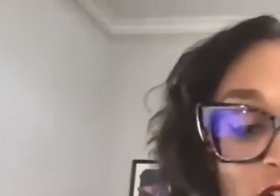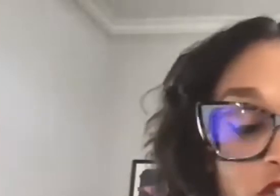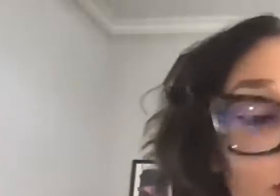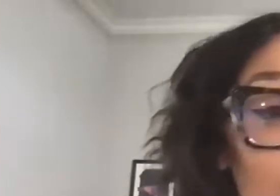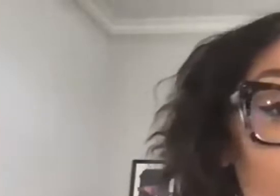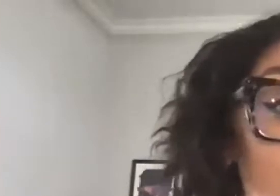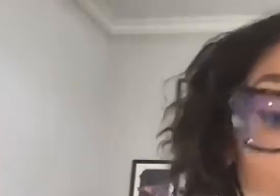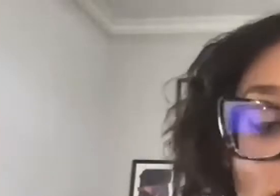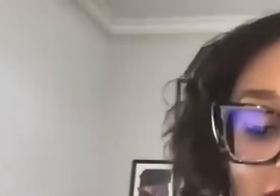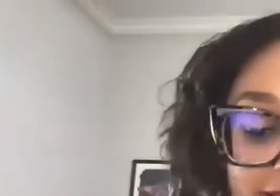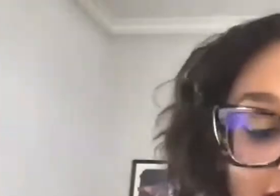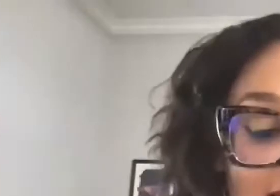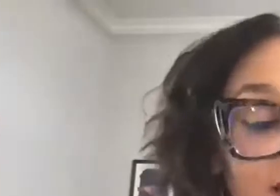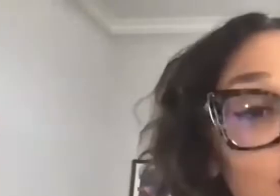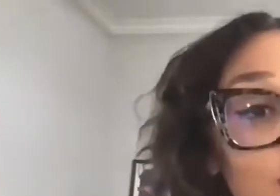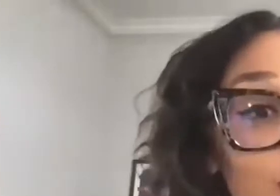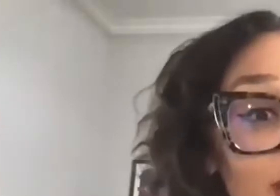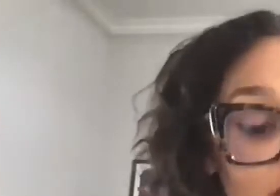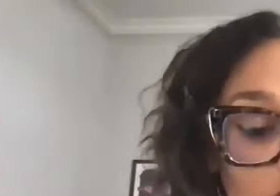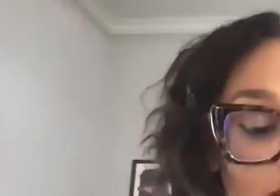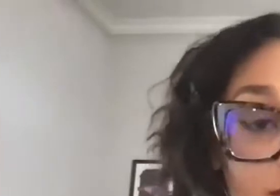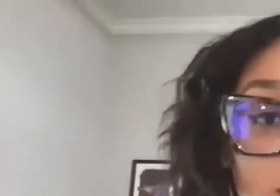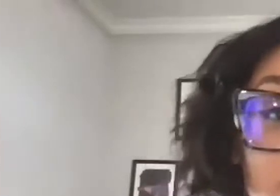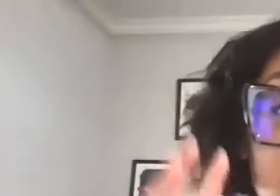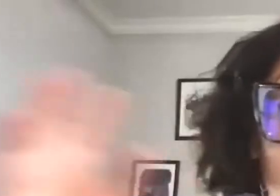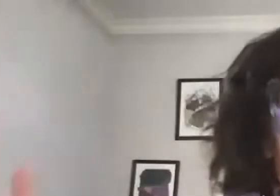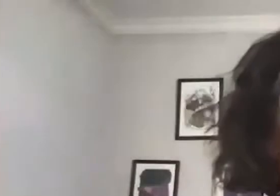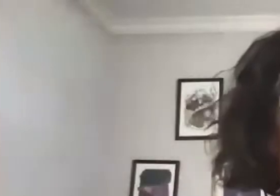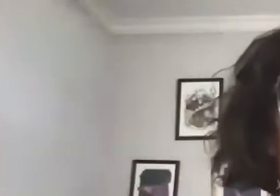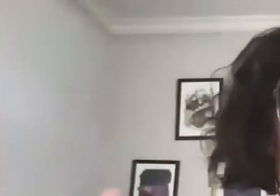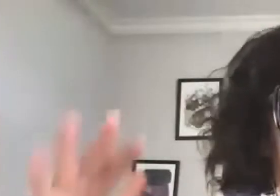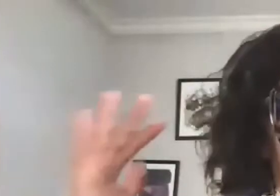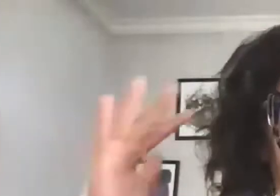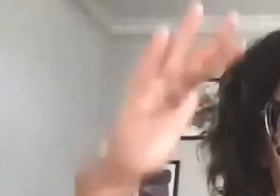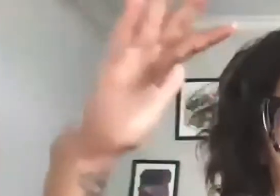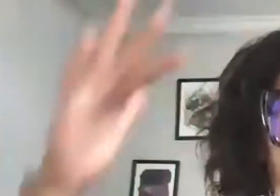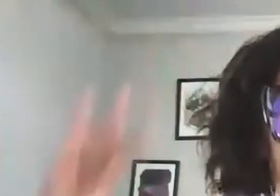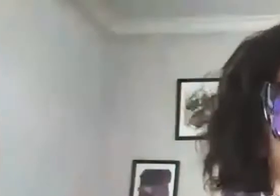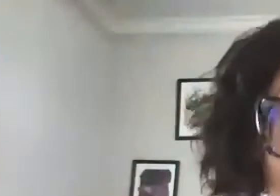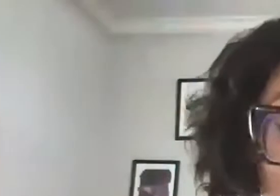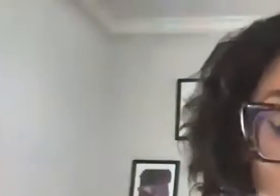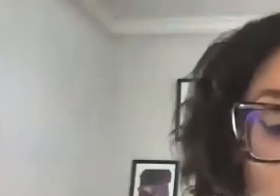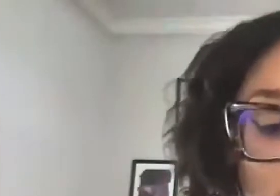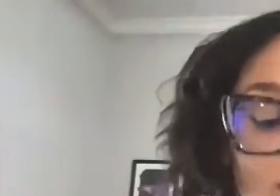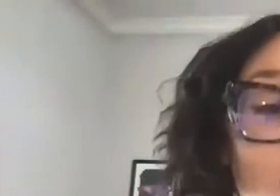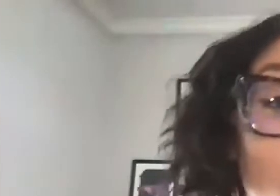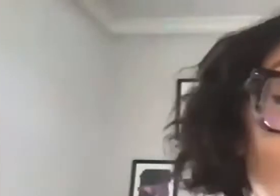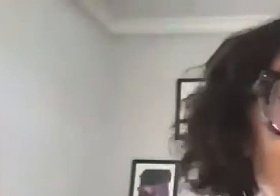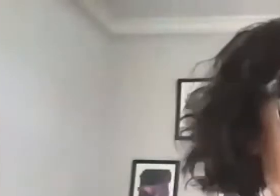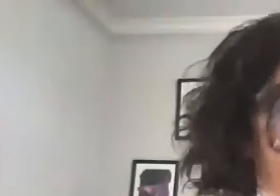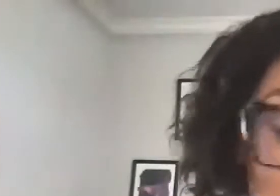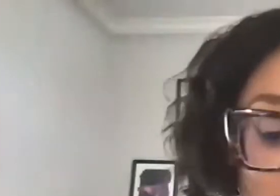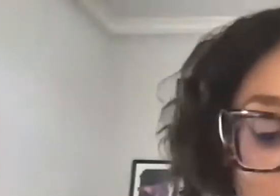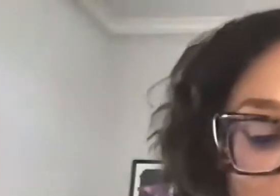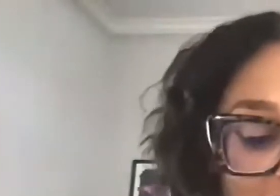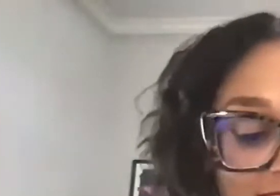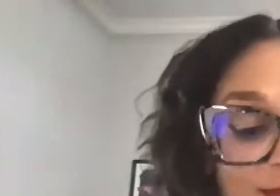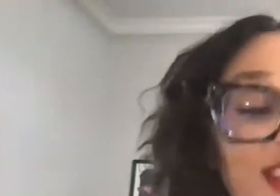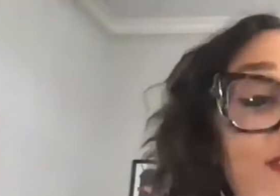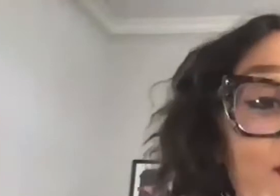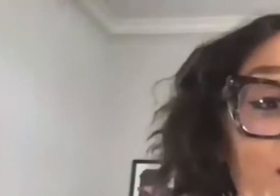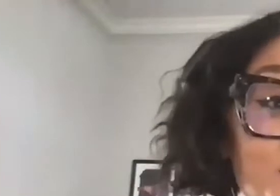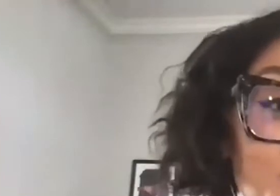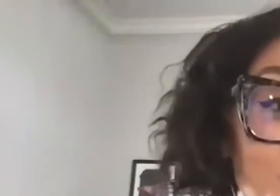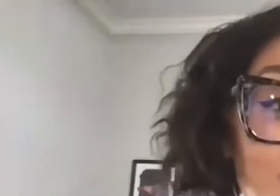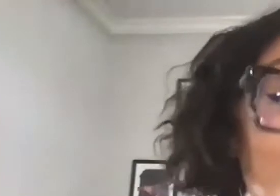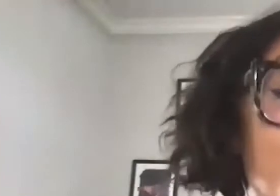say tonight, her Twitter is Ruha9. It's also her Instagram, so you can see more pictures of her very cool triangular room. Welcome to both of you, and I am